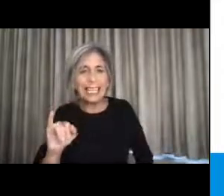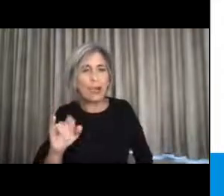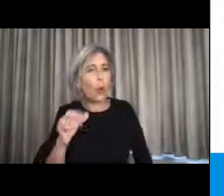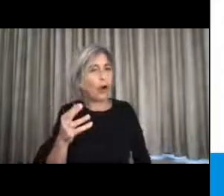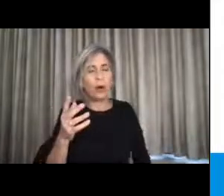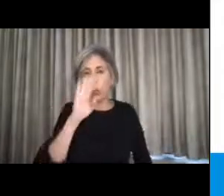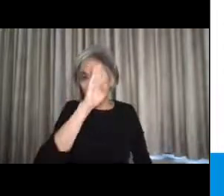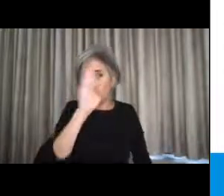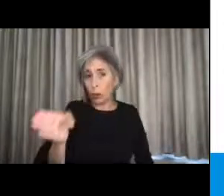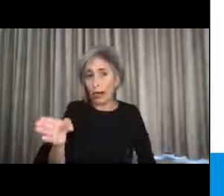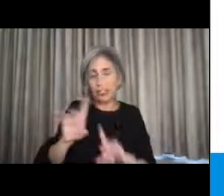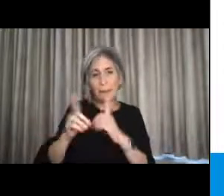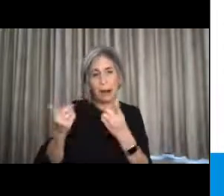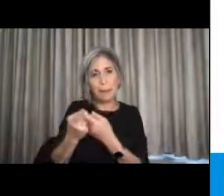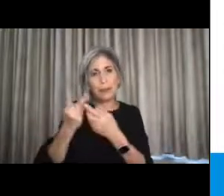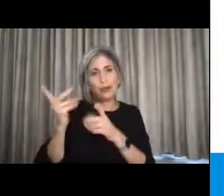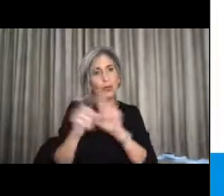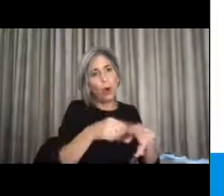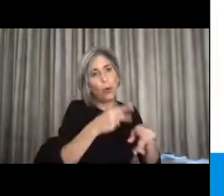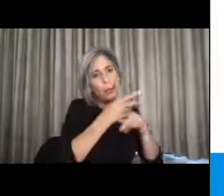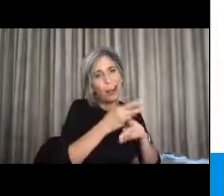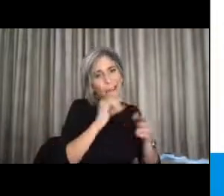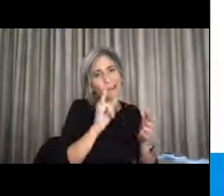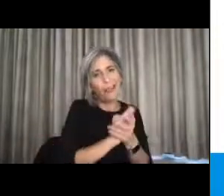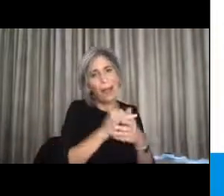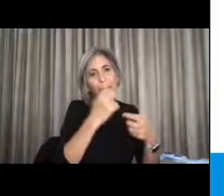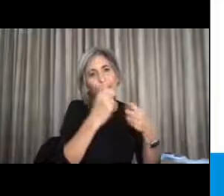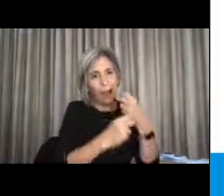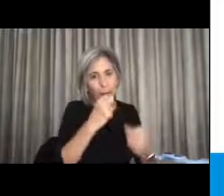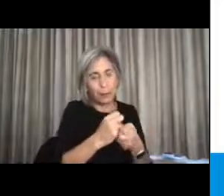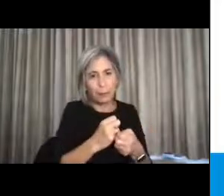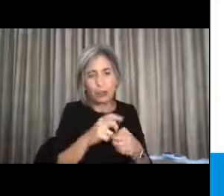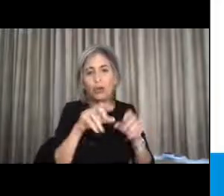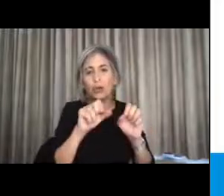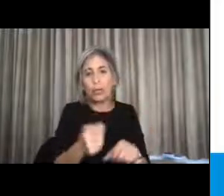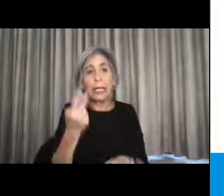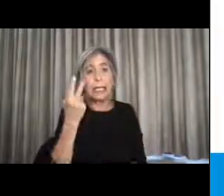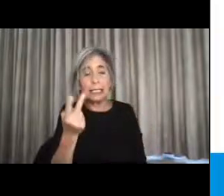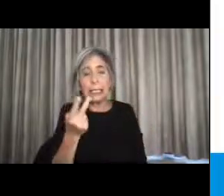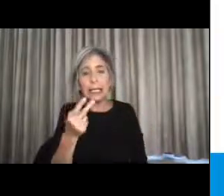department that handles them. You can view a video of how the app works at